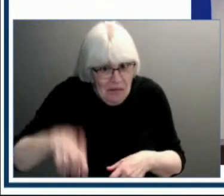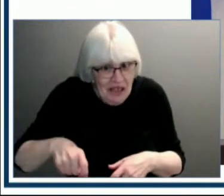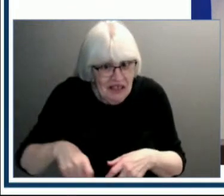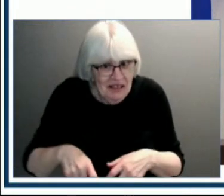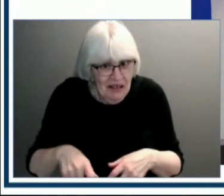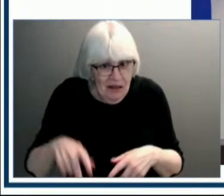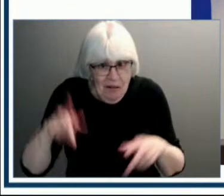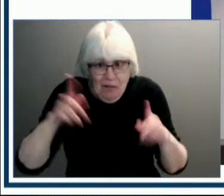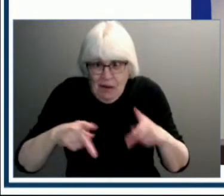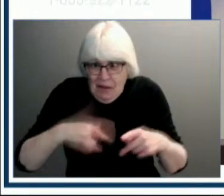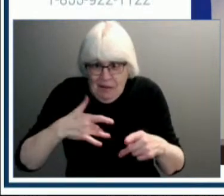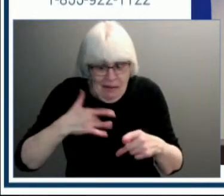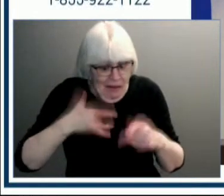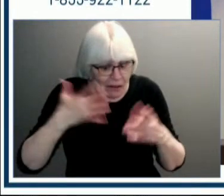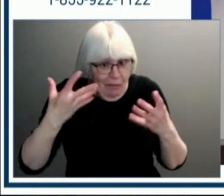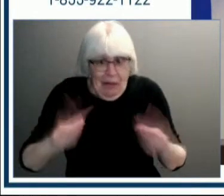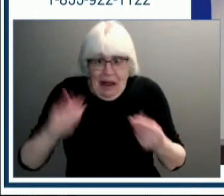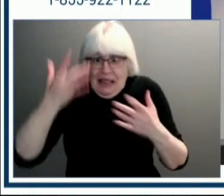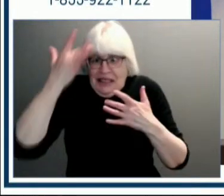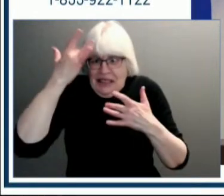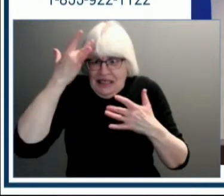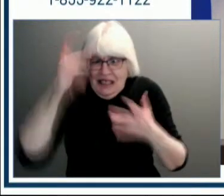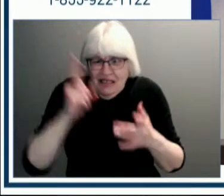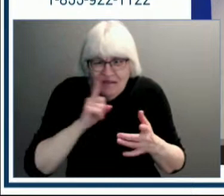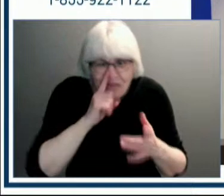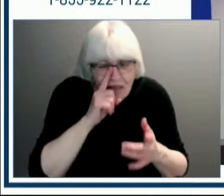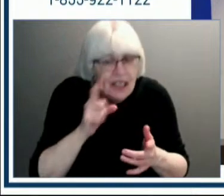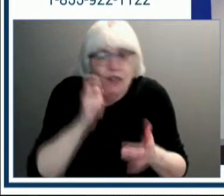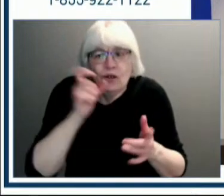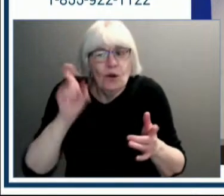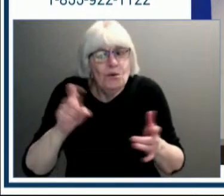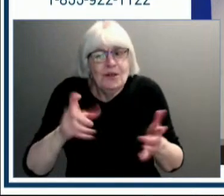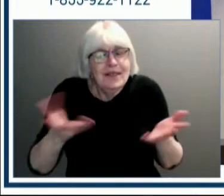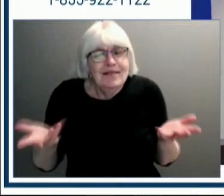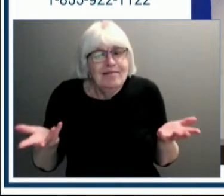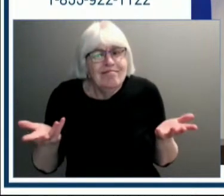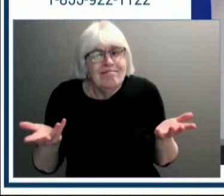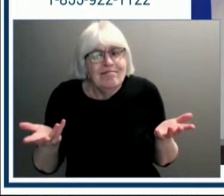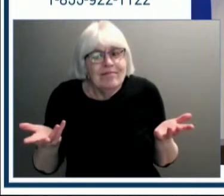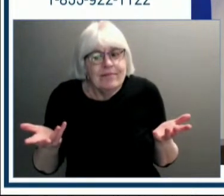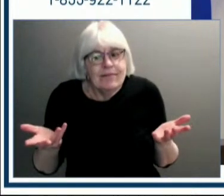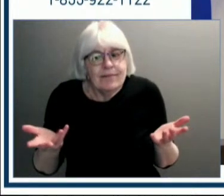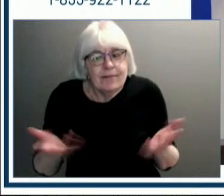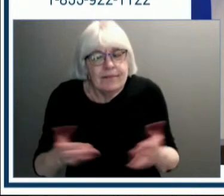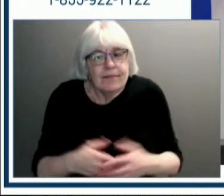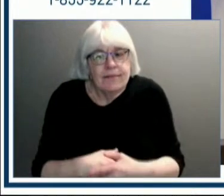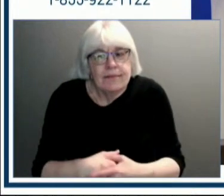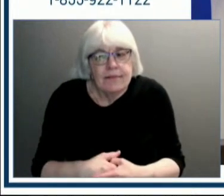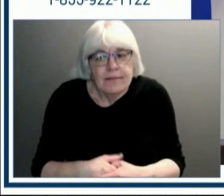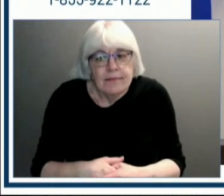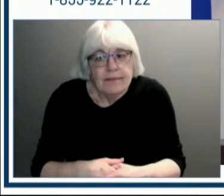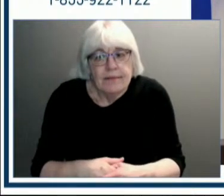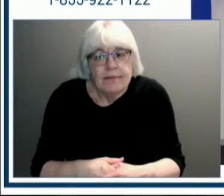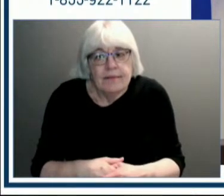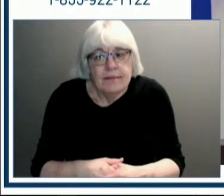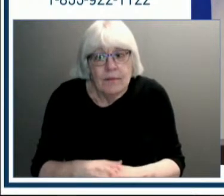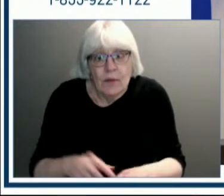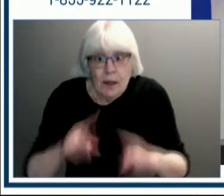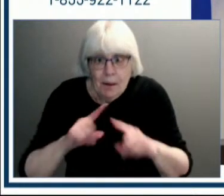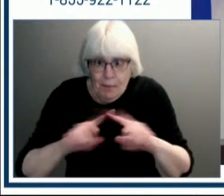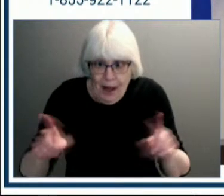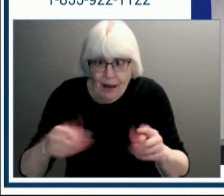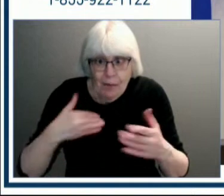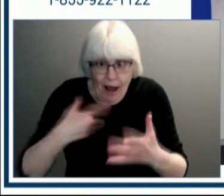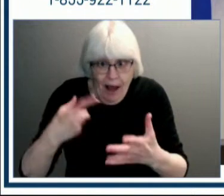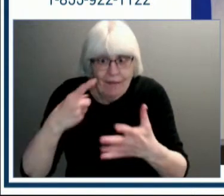we're adapting. We're looking at what's in front of us, and we're saying when you meet a certain criteria, you have to get a test, and we will make